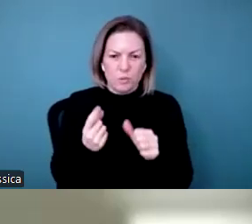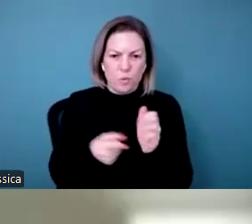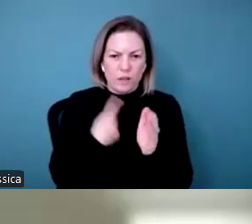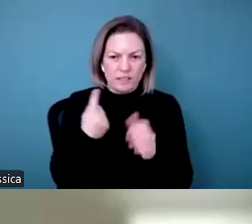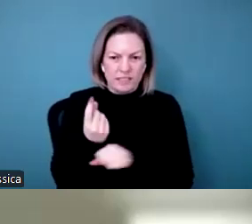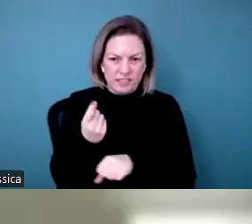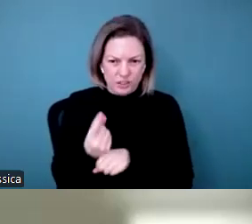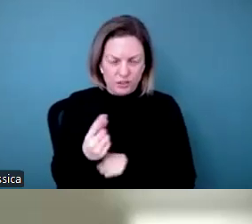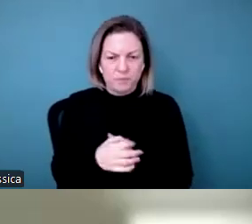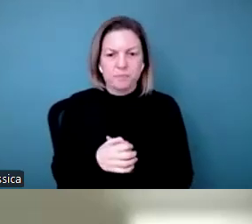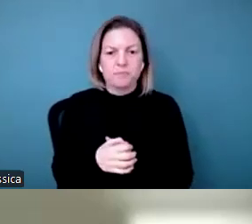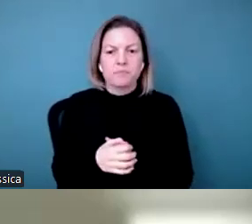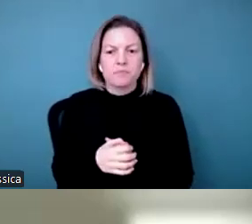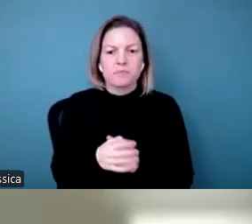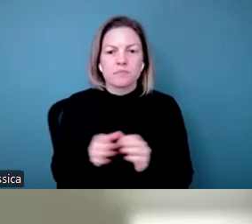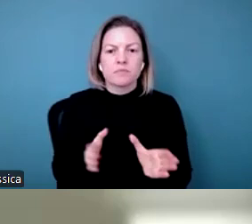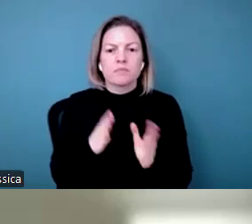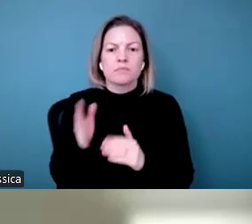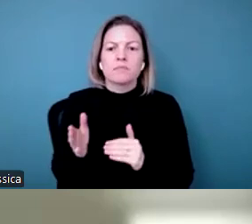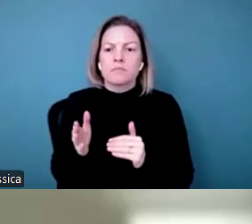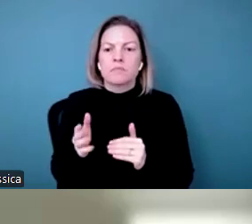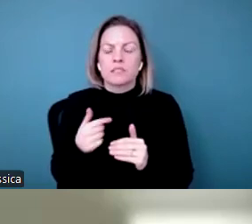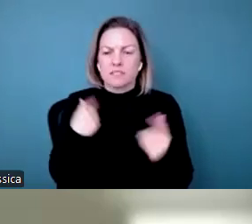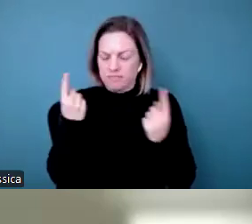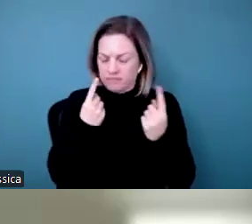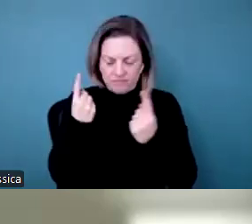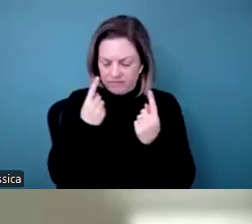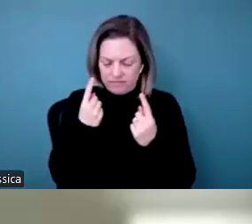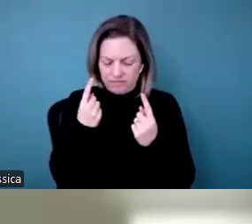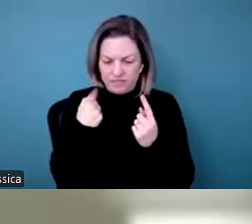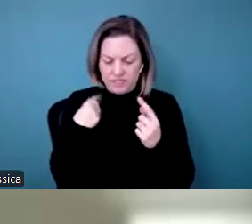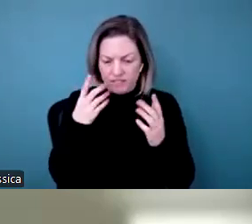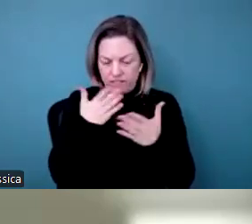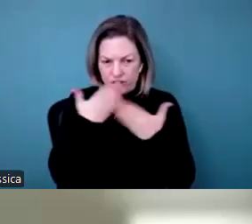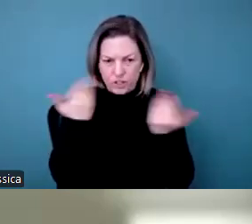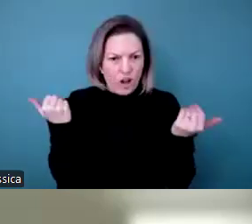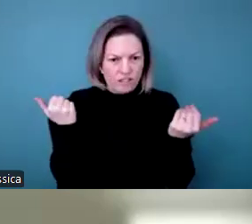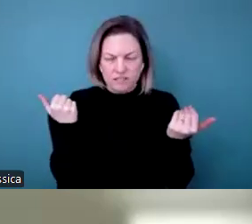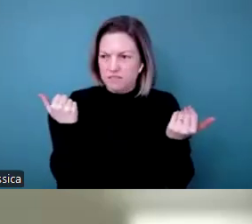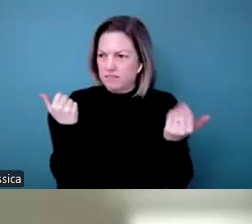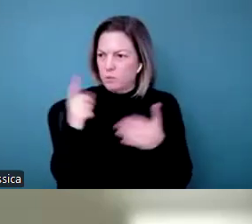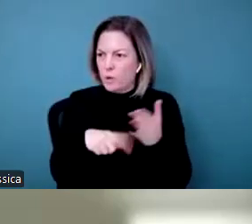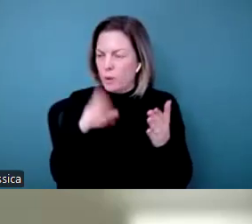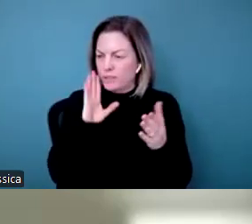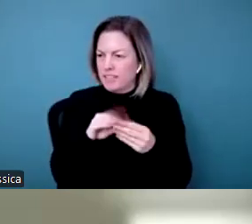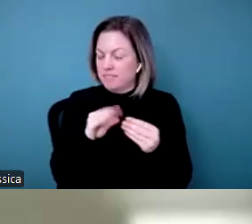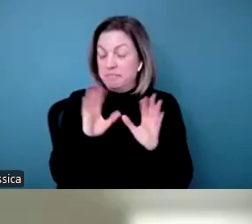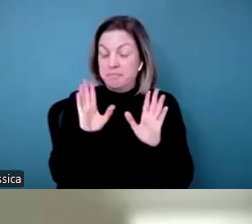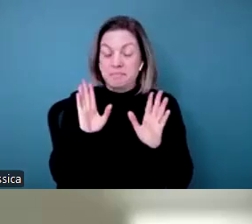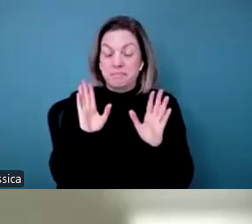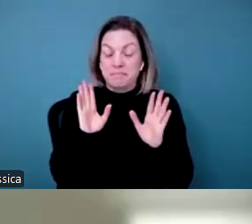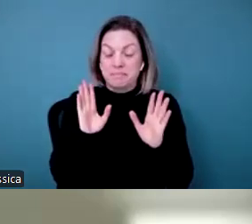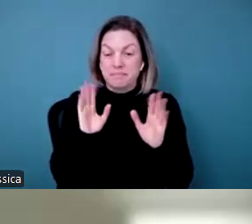And then I was thinking so much on that, I've completely forgotten what I was going to suggest for, and it